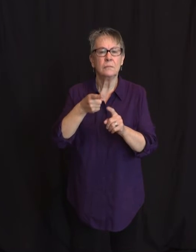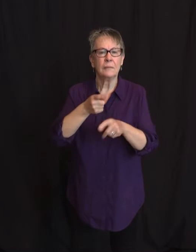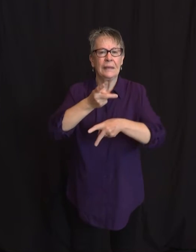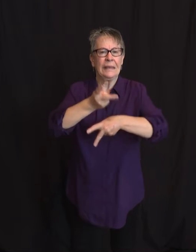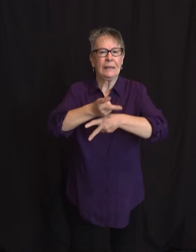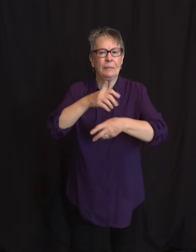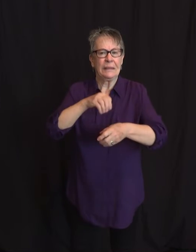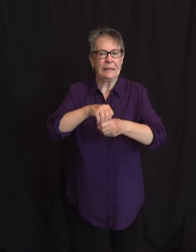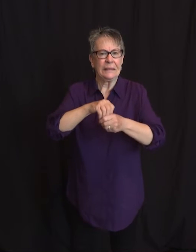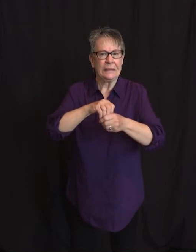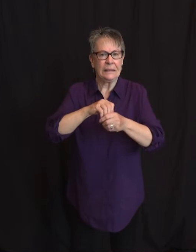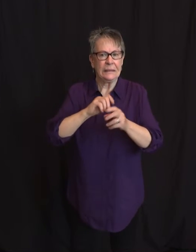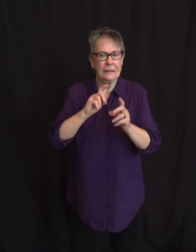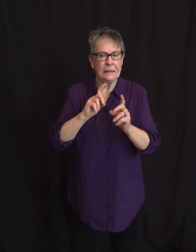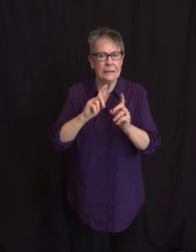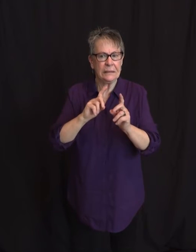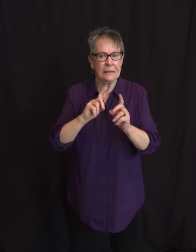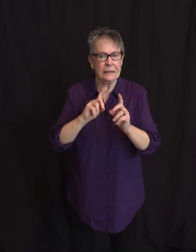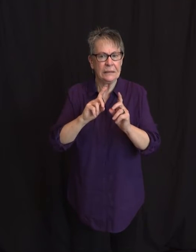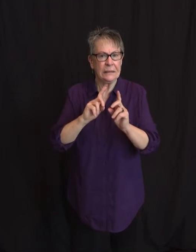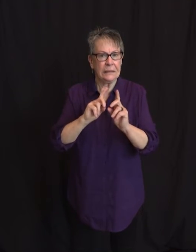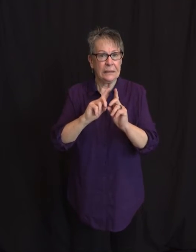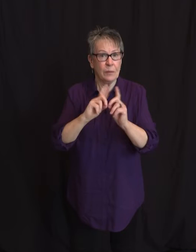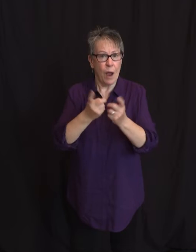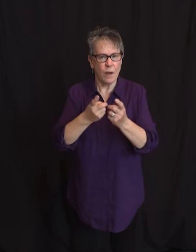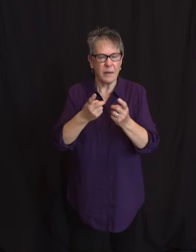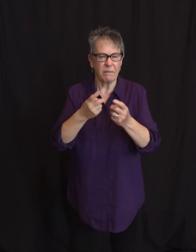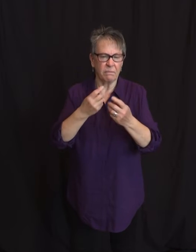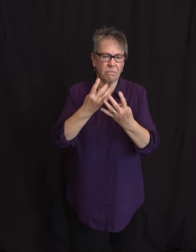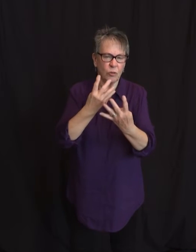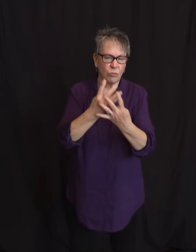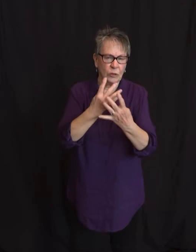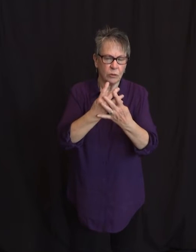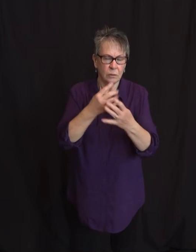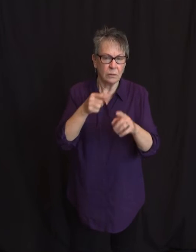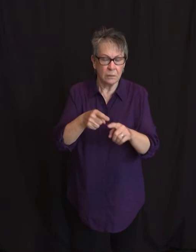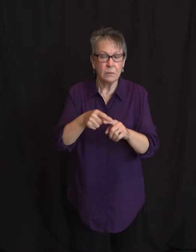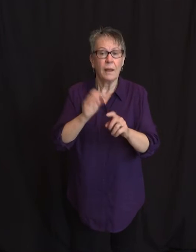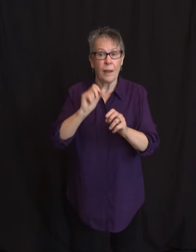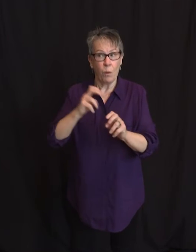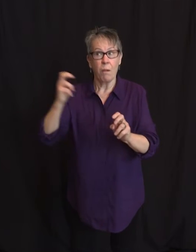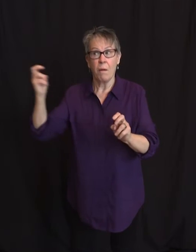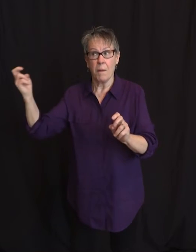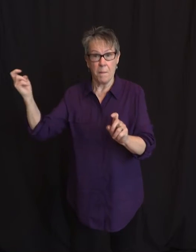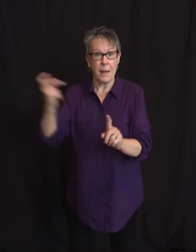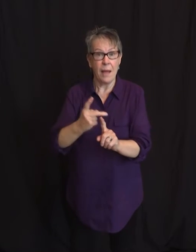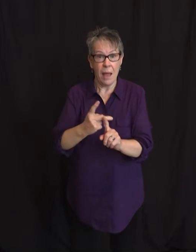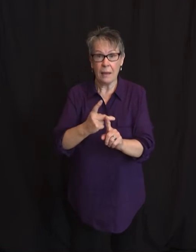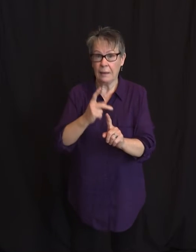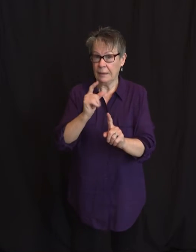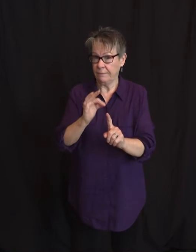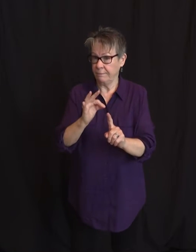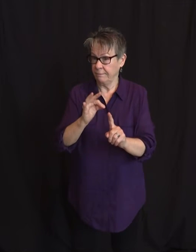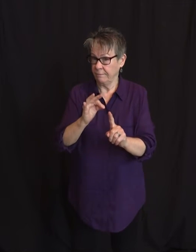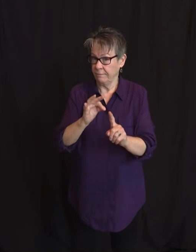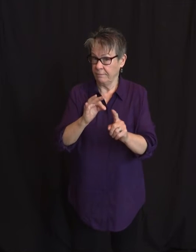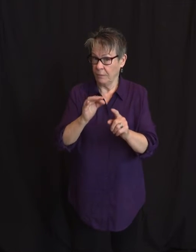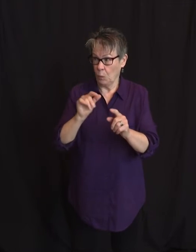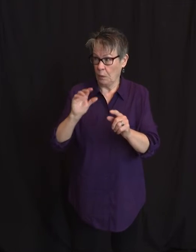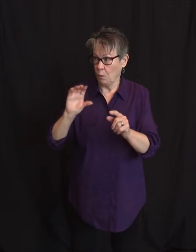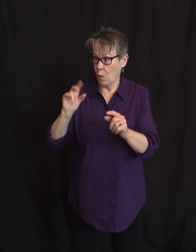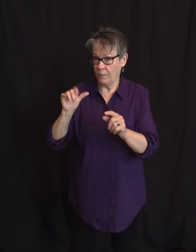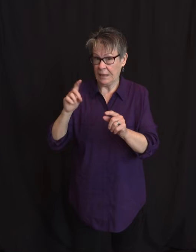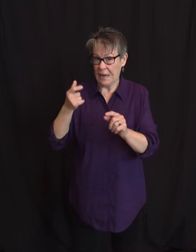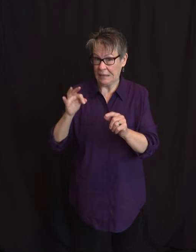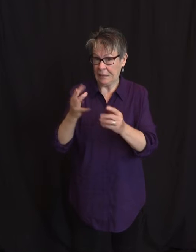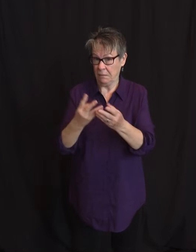who will be coming back in, as opposed to a commutation, given the time period and the number of people we had to review the number of files we would have to do for a commutation.